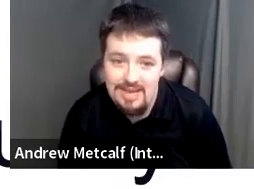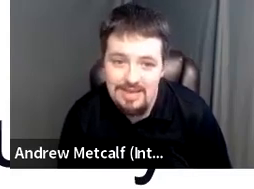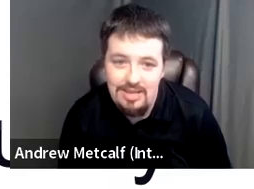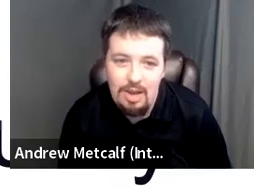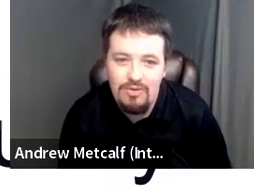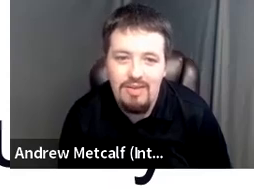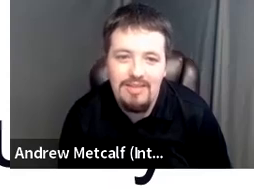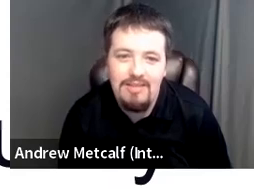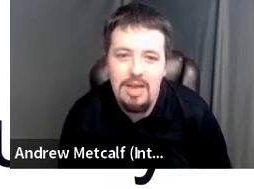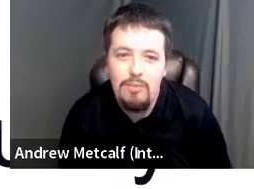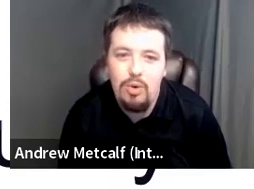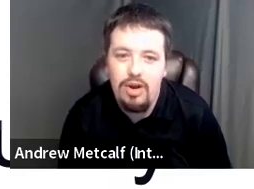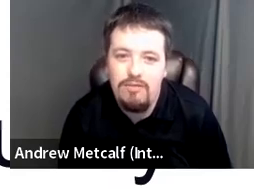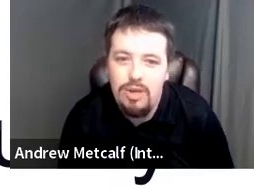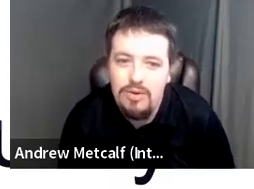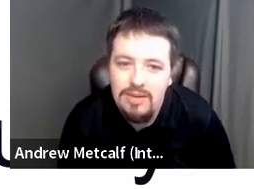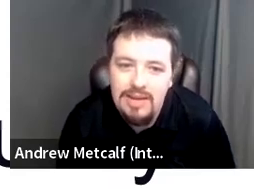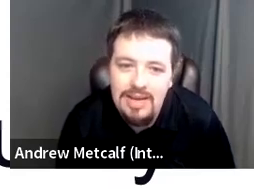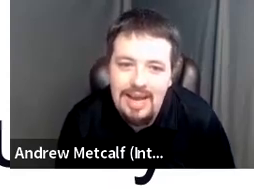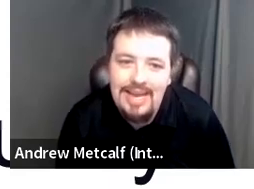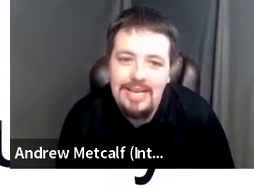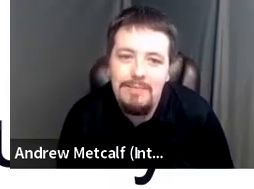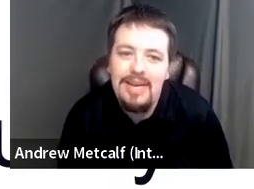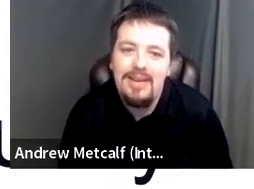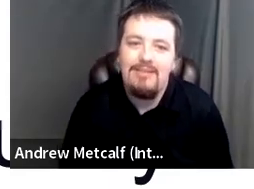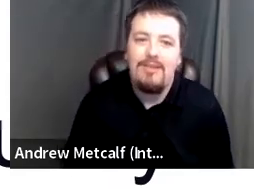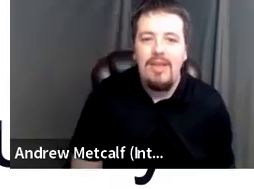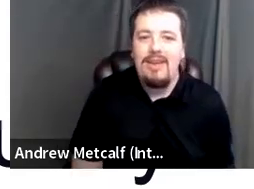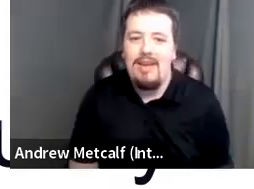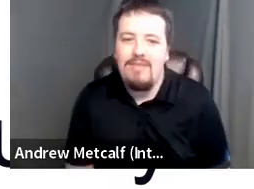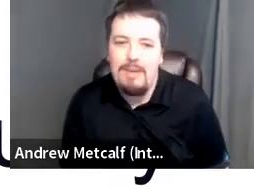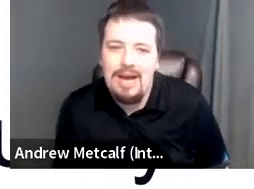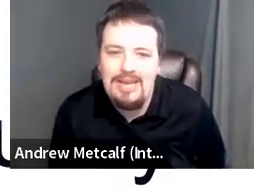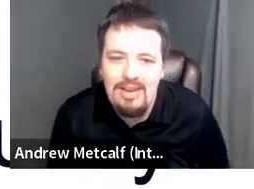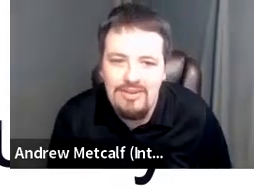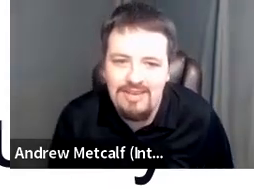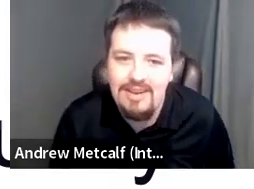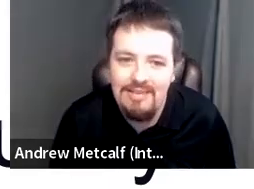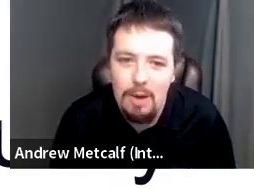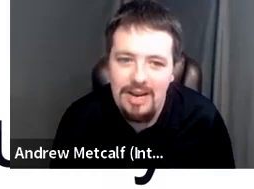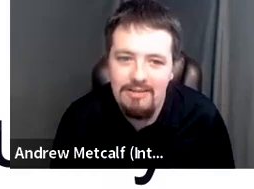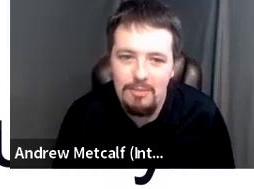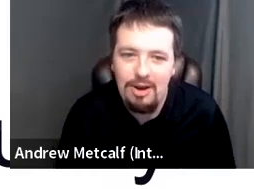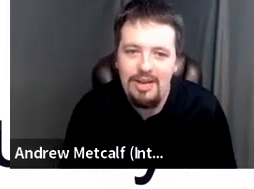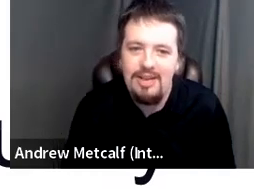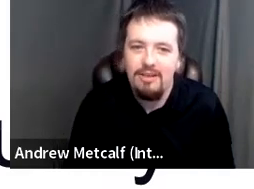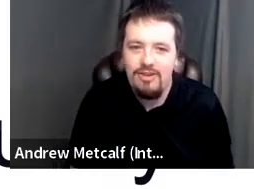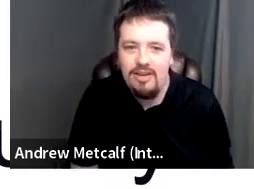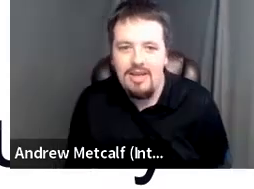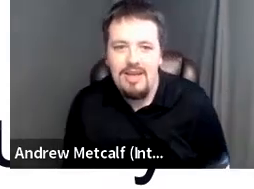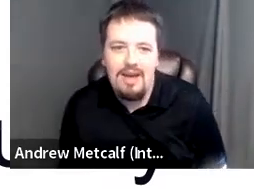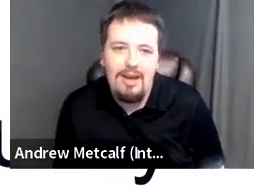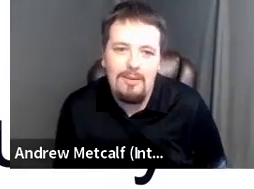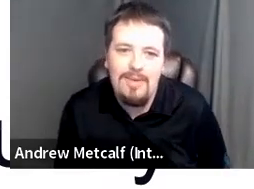speak. It was like the same word as mute. It didn't have the same connotation as it does now, meaning someone